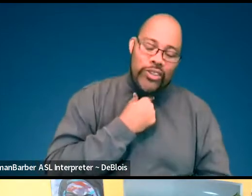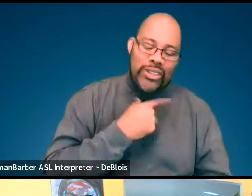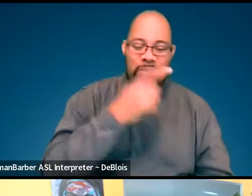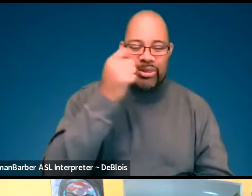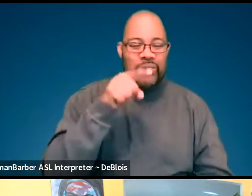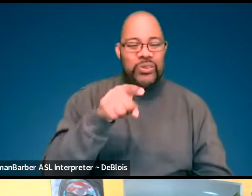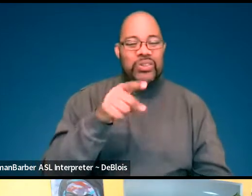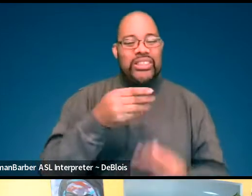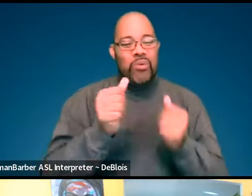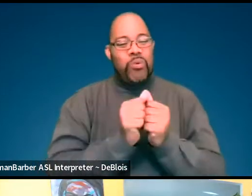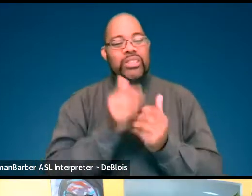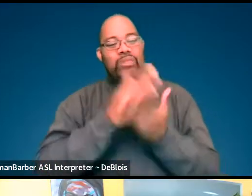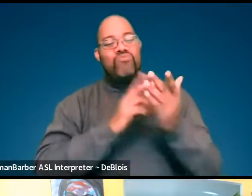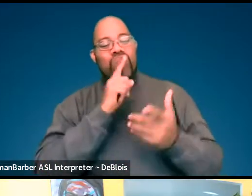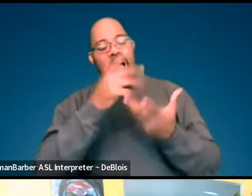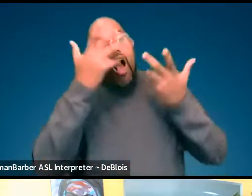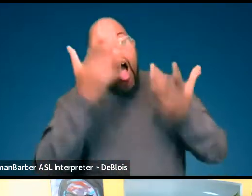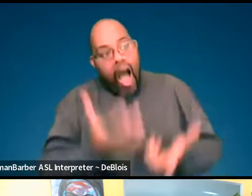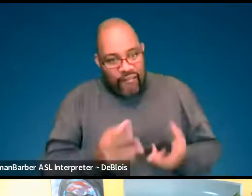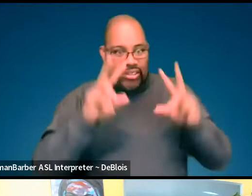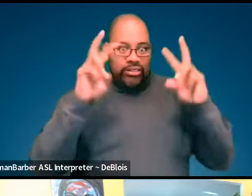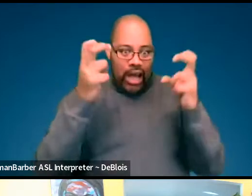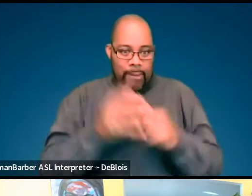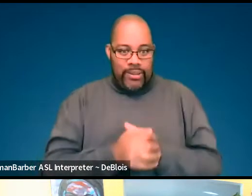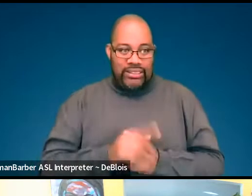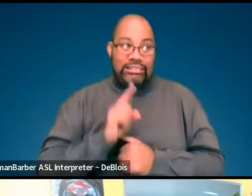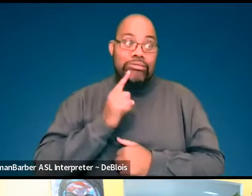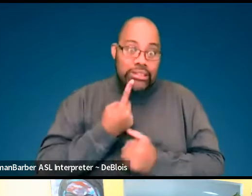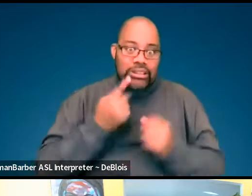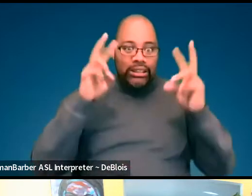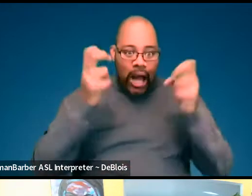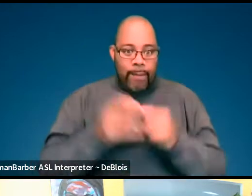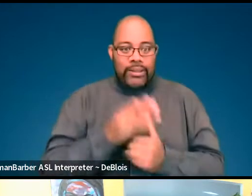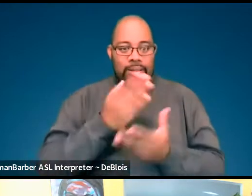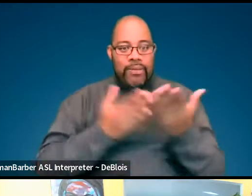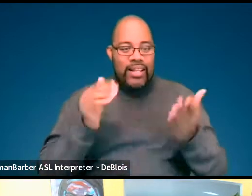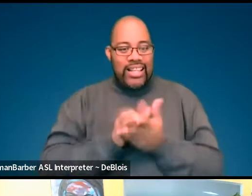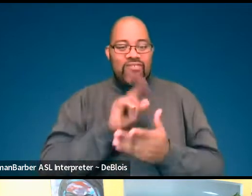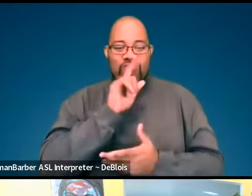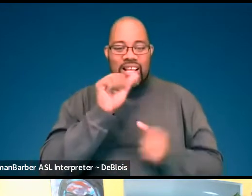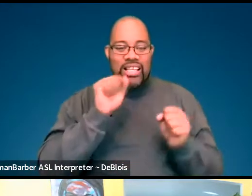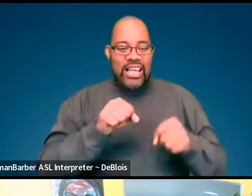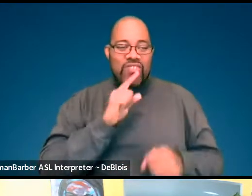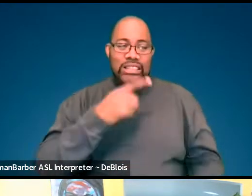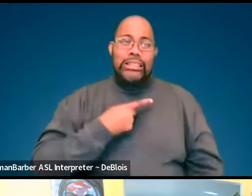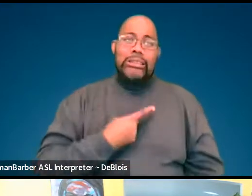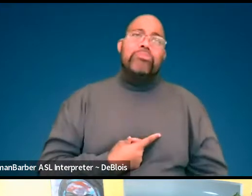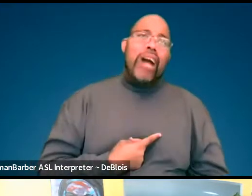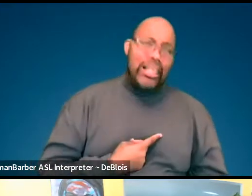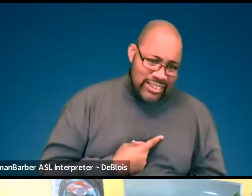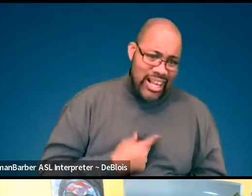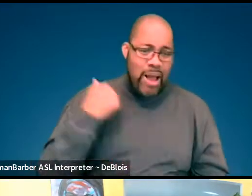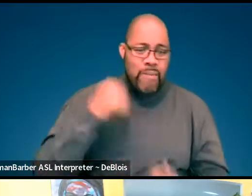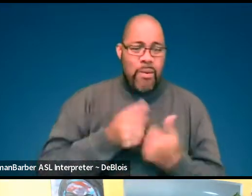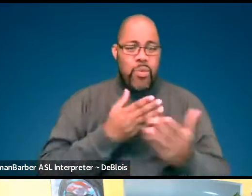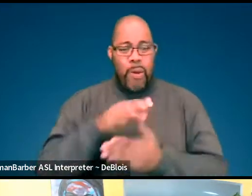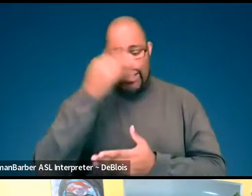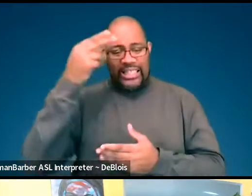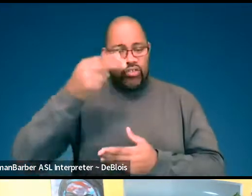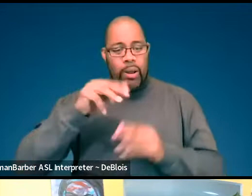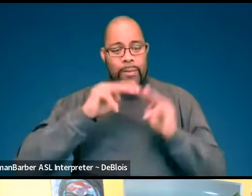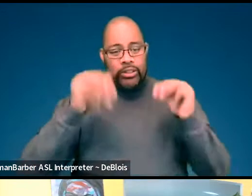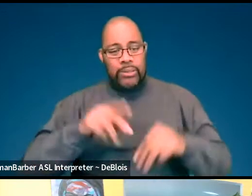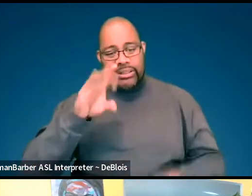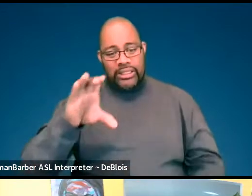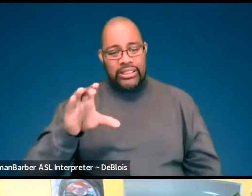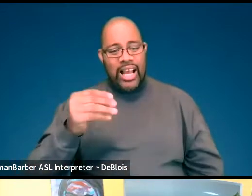you deal with some really heavy topics, like some things that can really just be depressing. I mean, I remember going through the Black History Museum in DC,